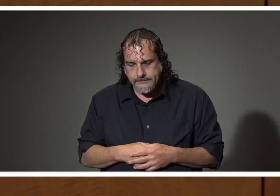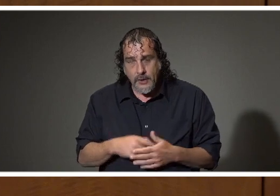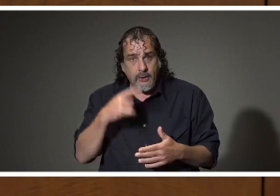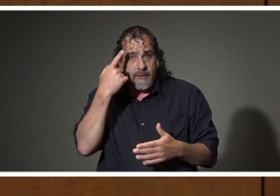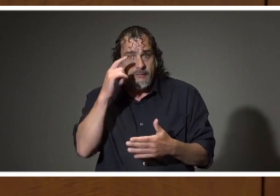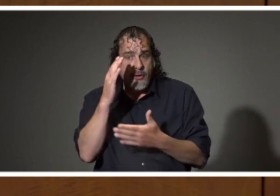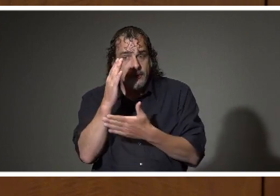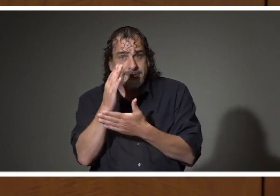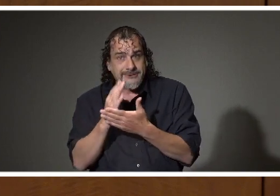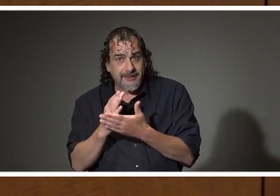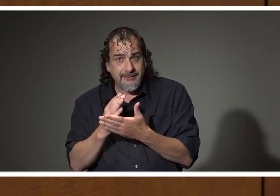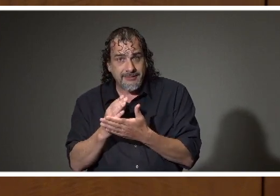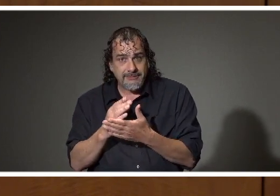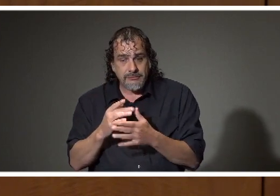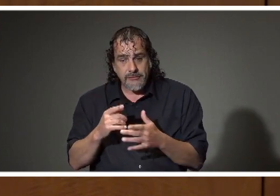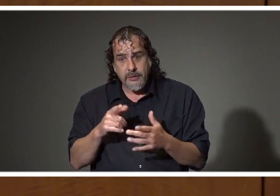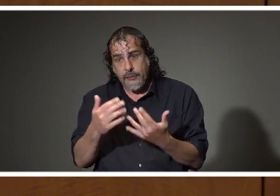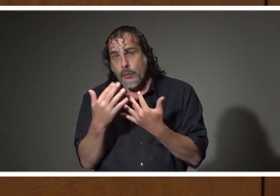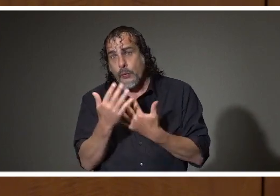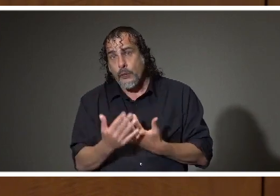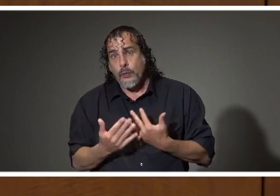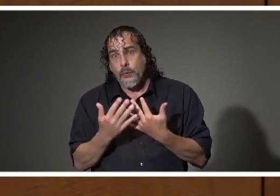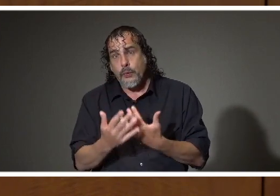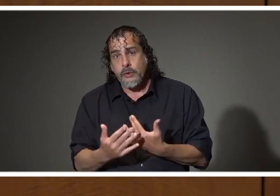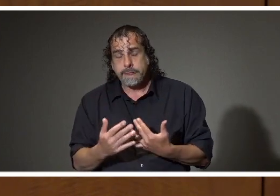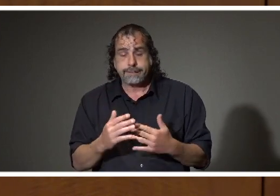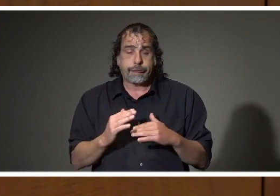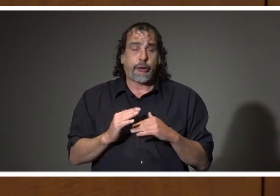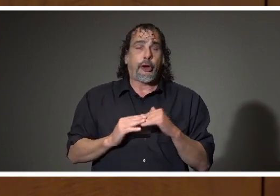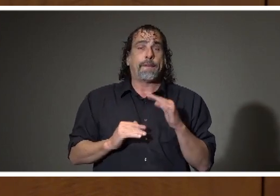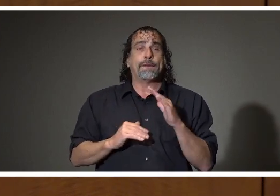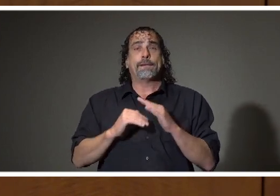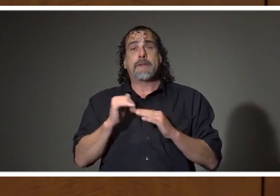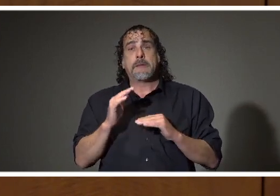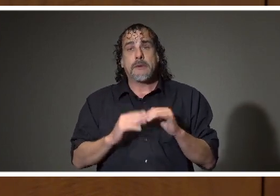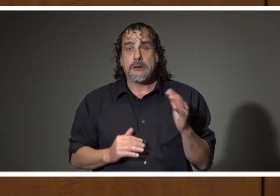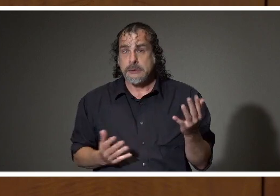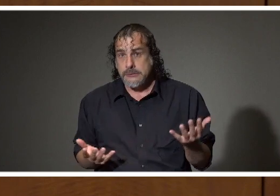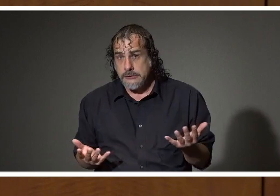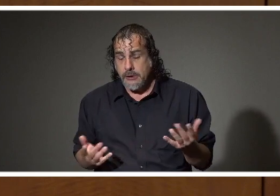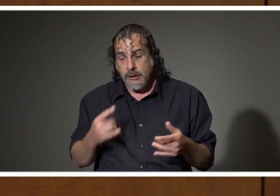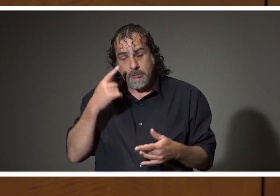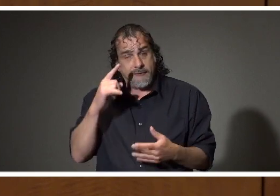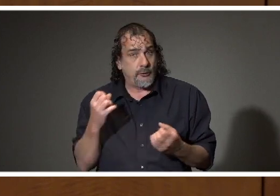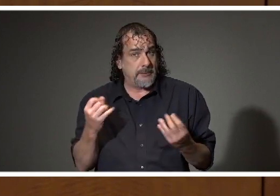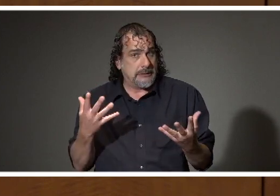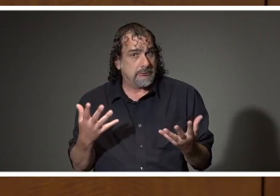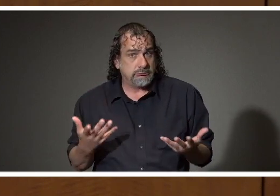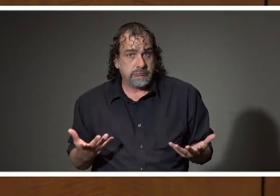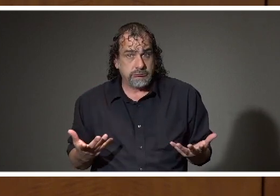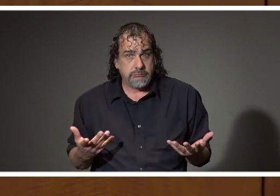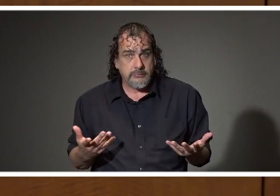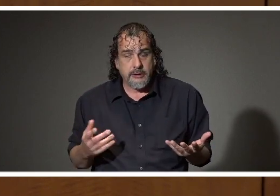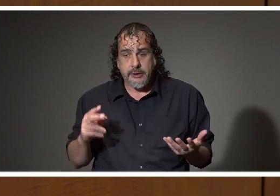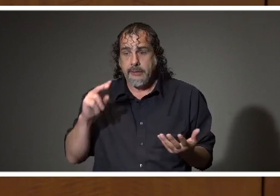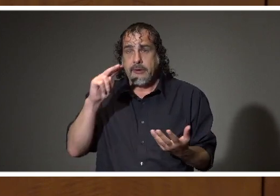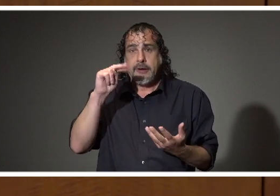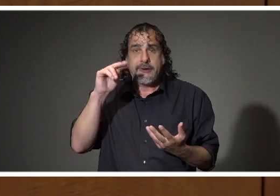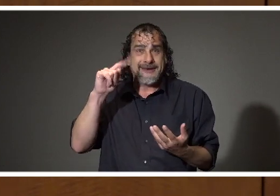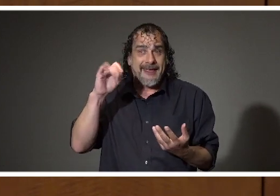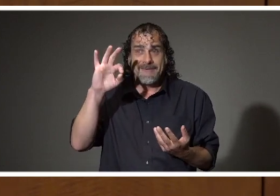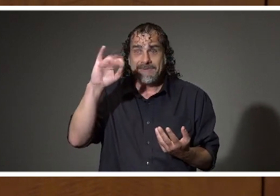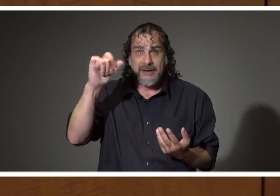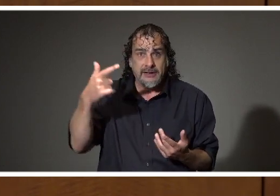for some, during this time, the wait has been somewhat comfortable. But for some, you have Netflix and you have